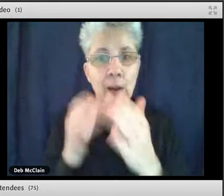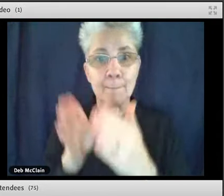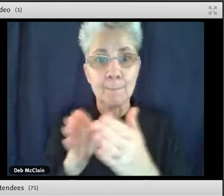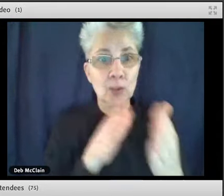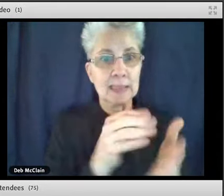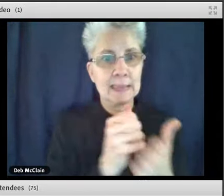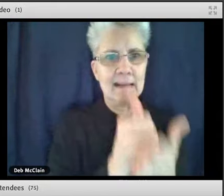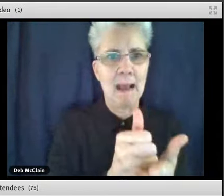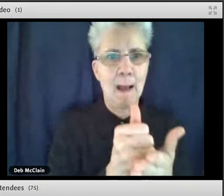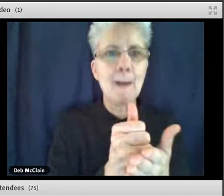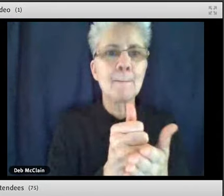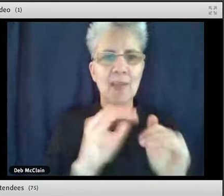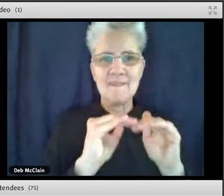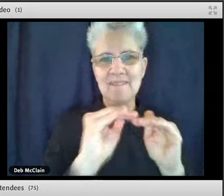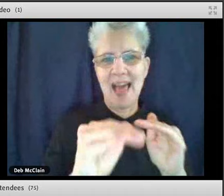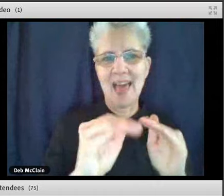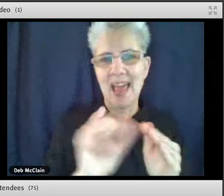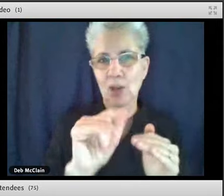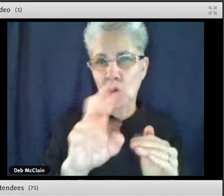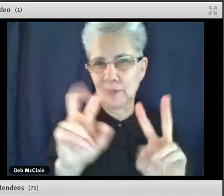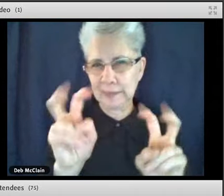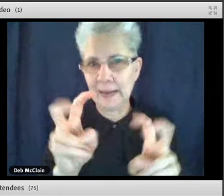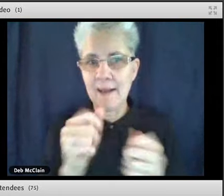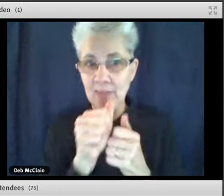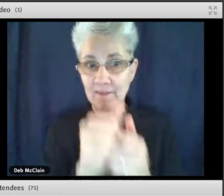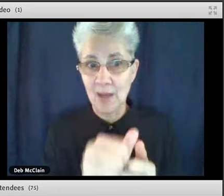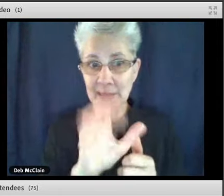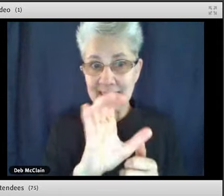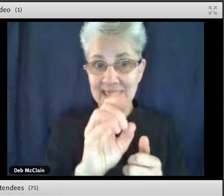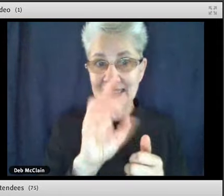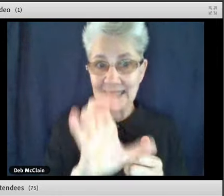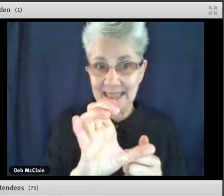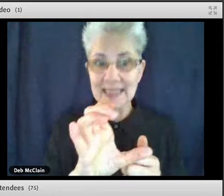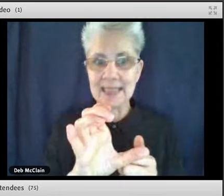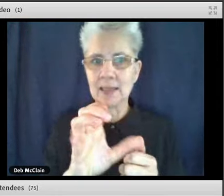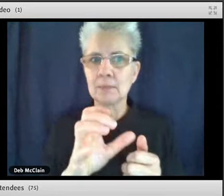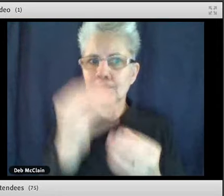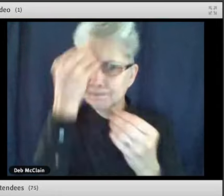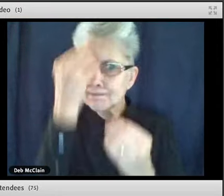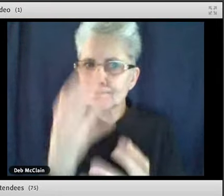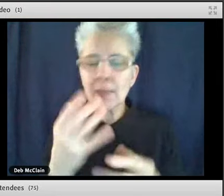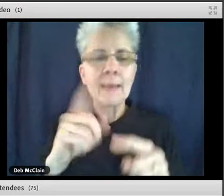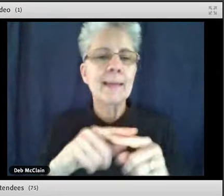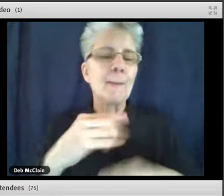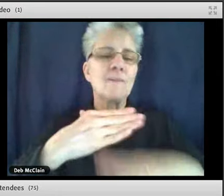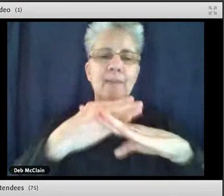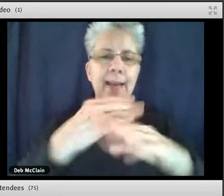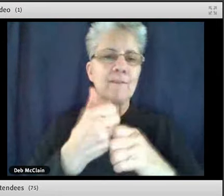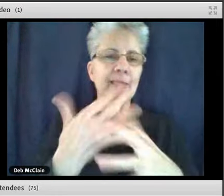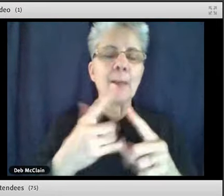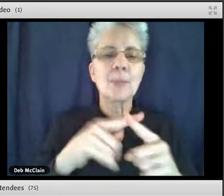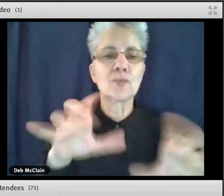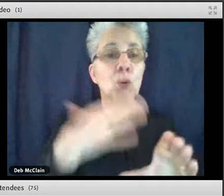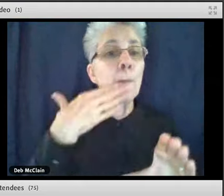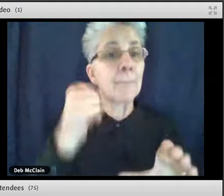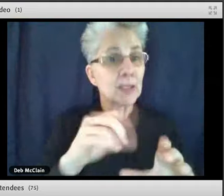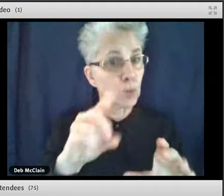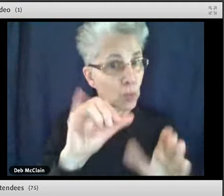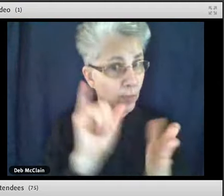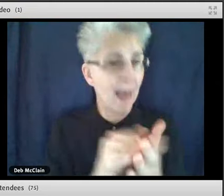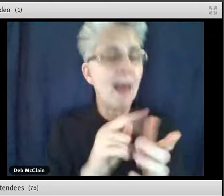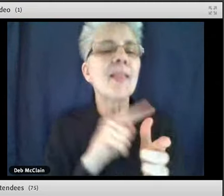help flatten the curve if they follow the CDC guidelines. Um, you can't prevent everything, but if you do your best to do that,